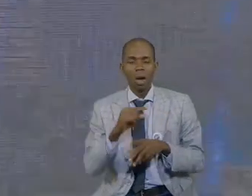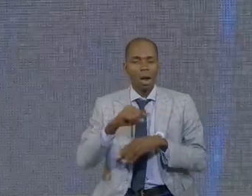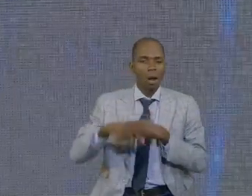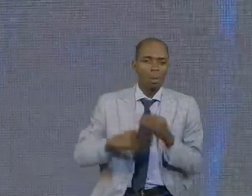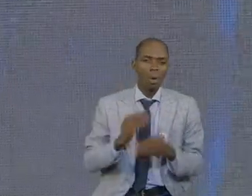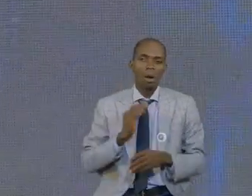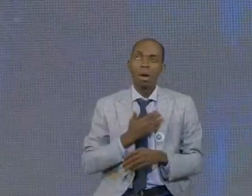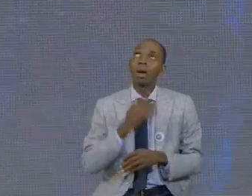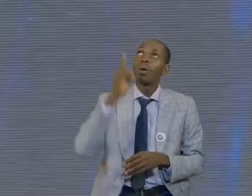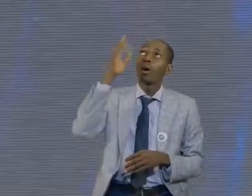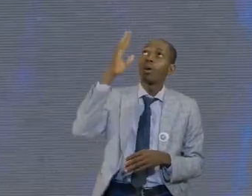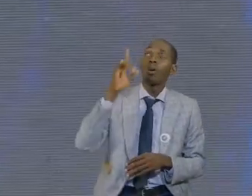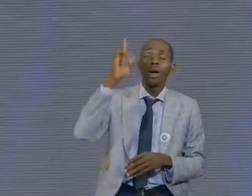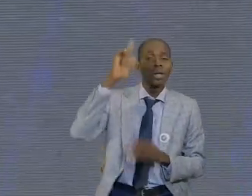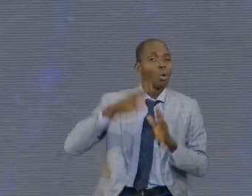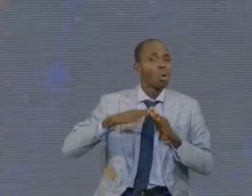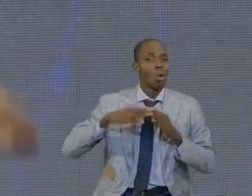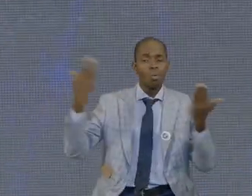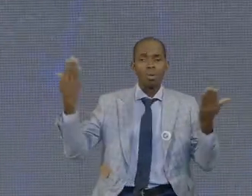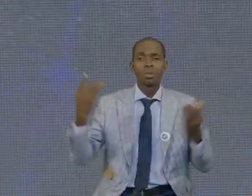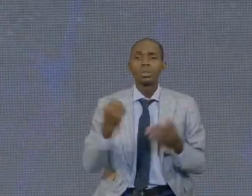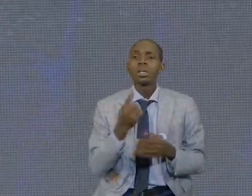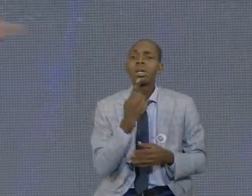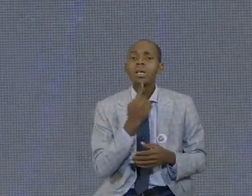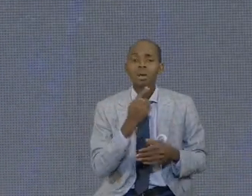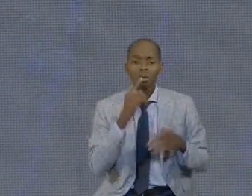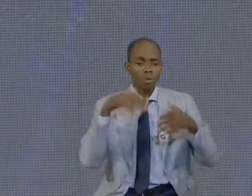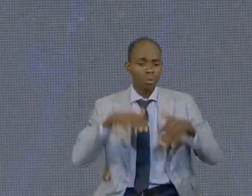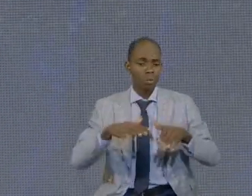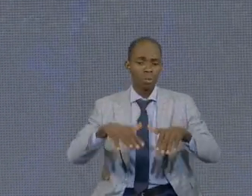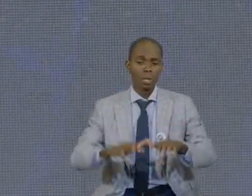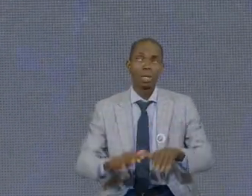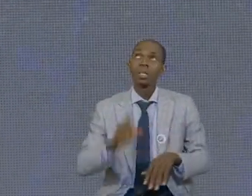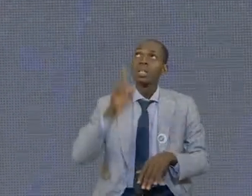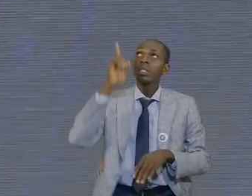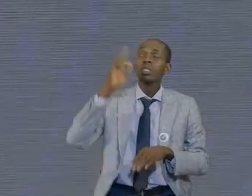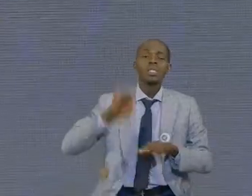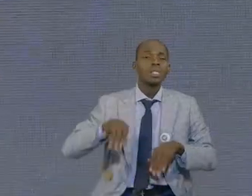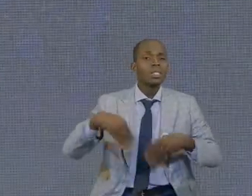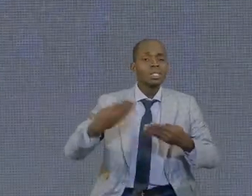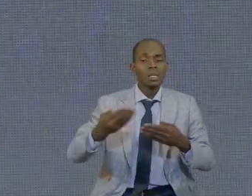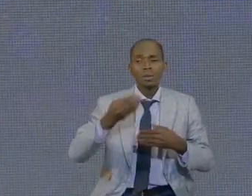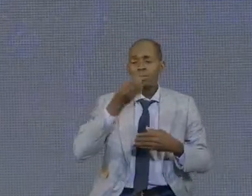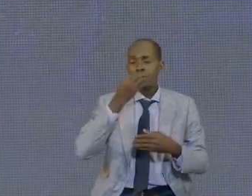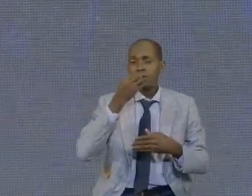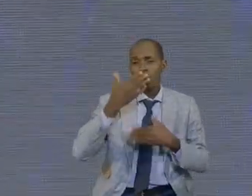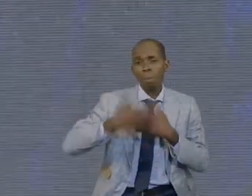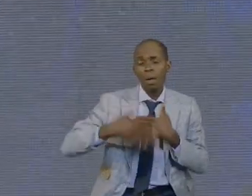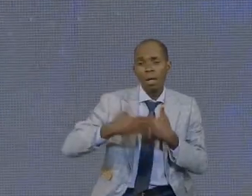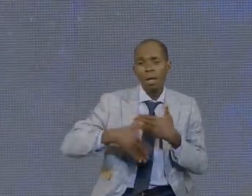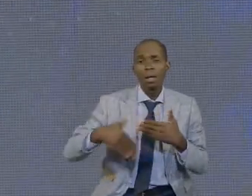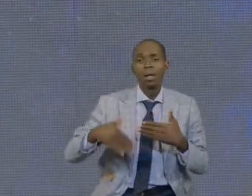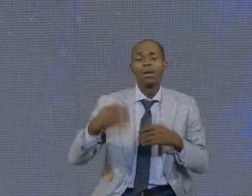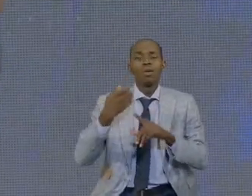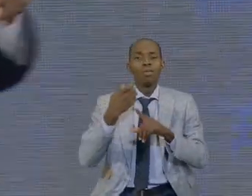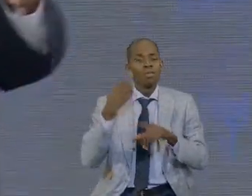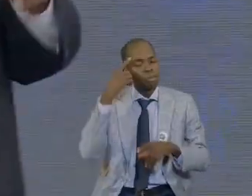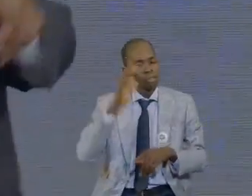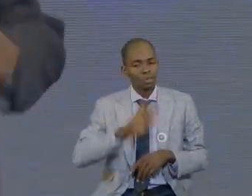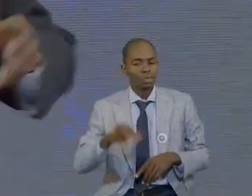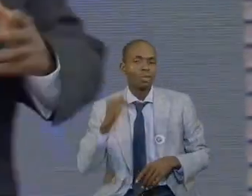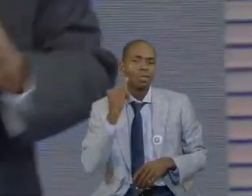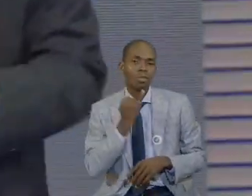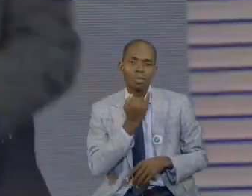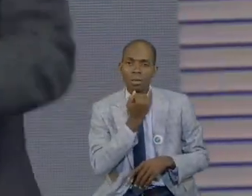opened the Red Sea. The God who gave manna to the children of Israel.